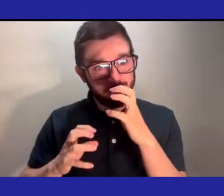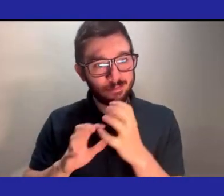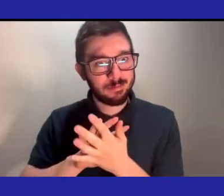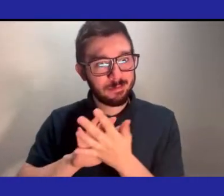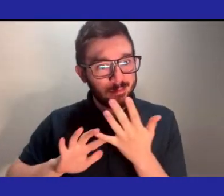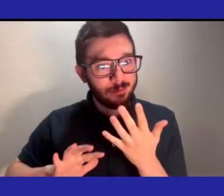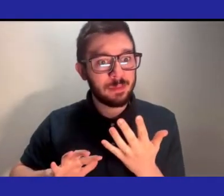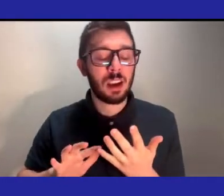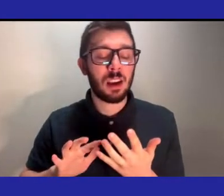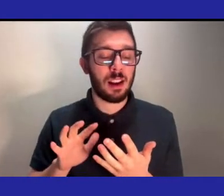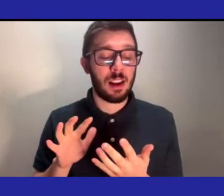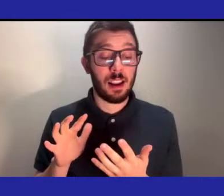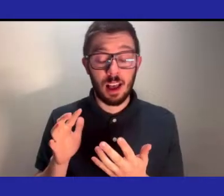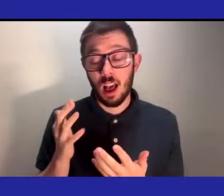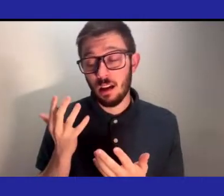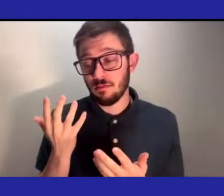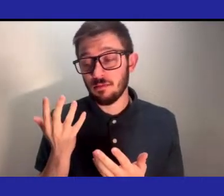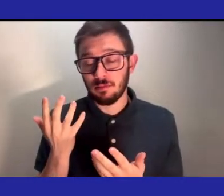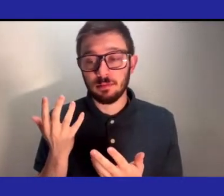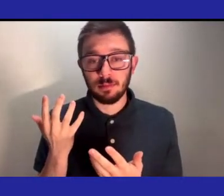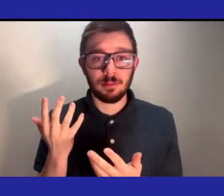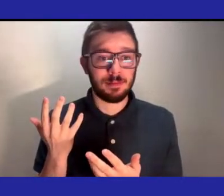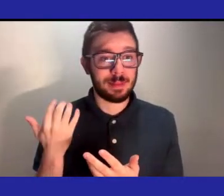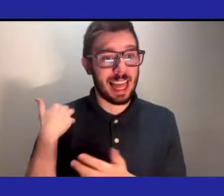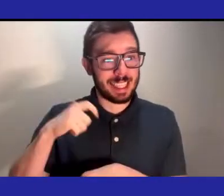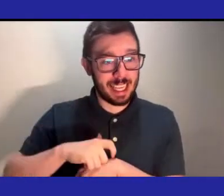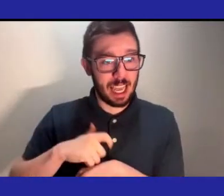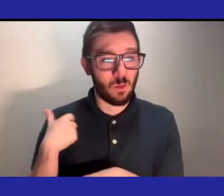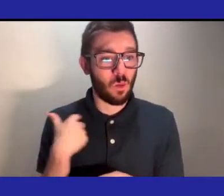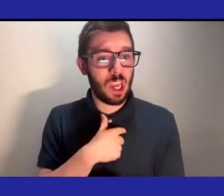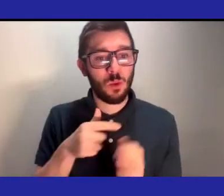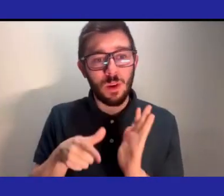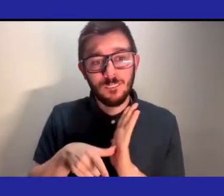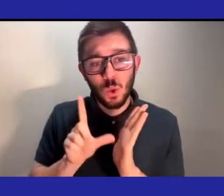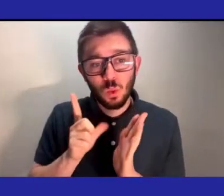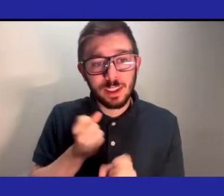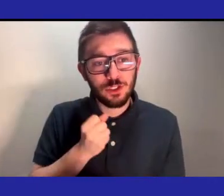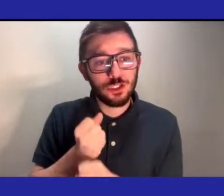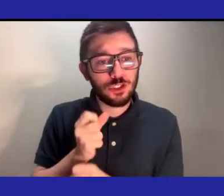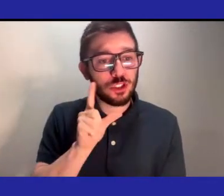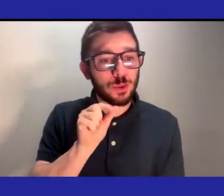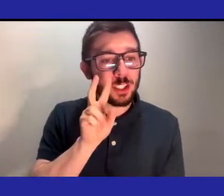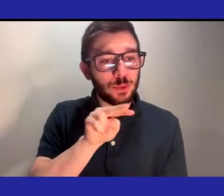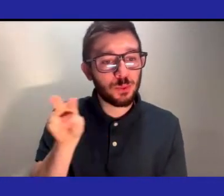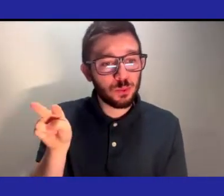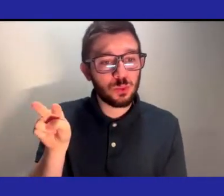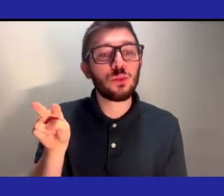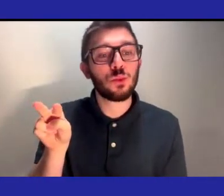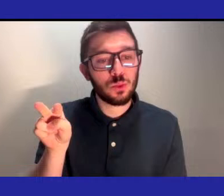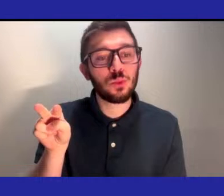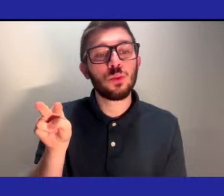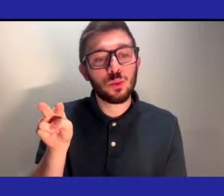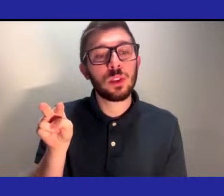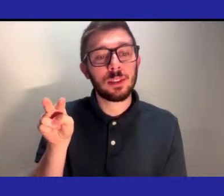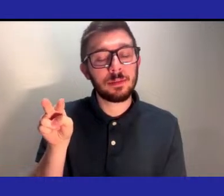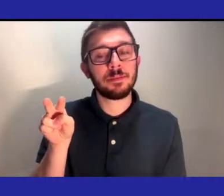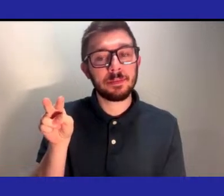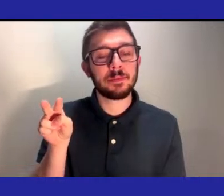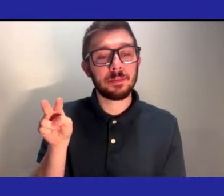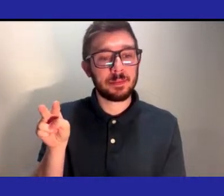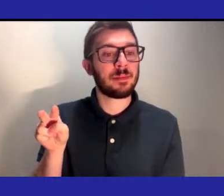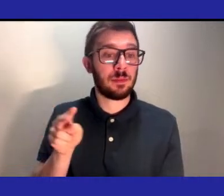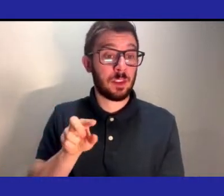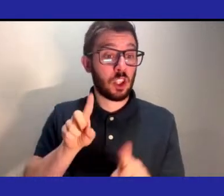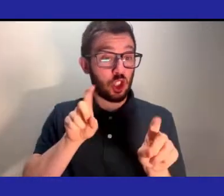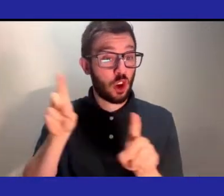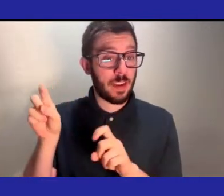last reviewed in 2022, and the upcoming survey is